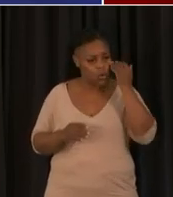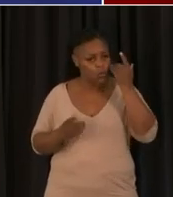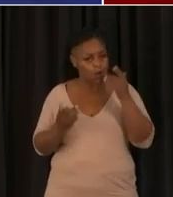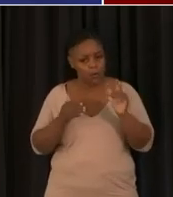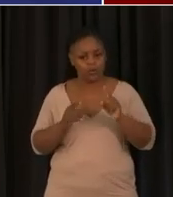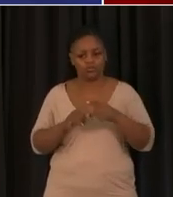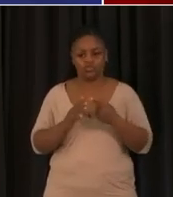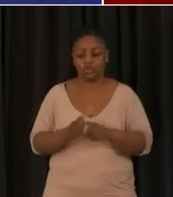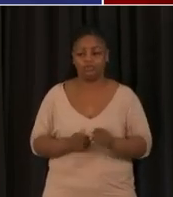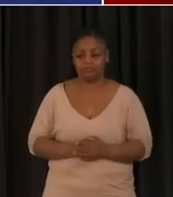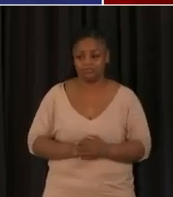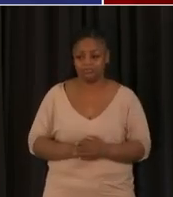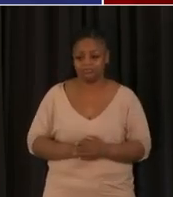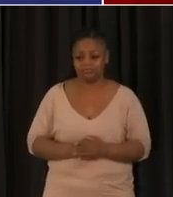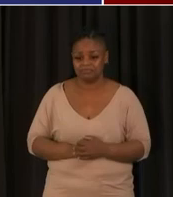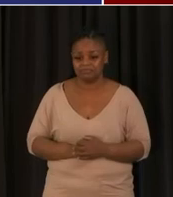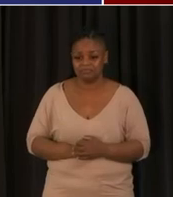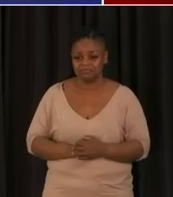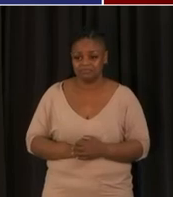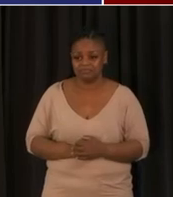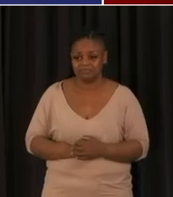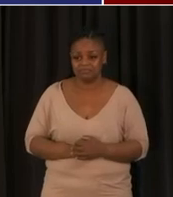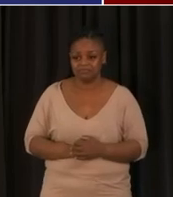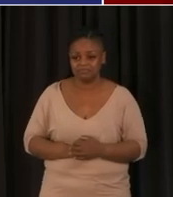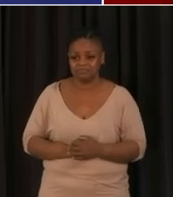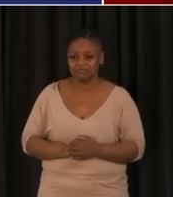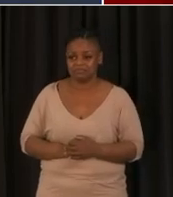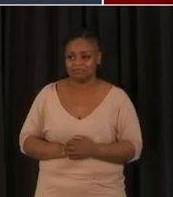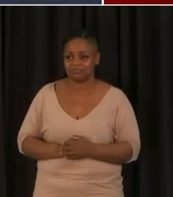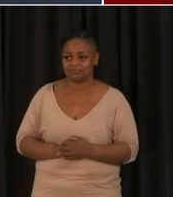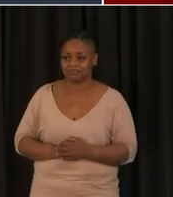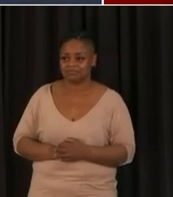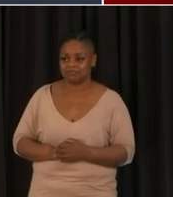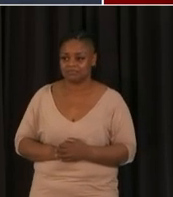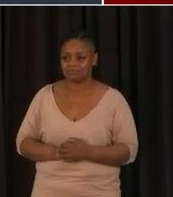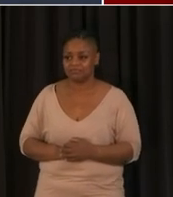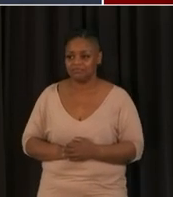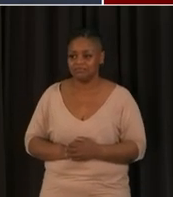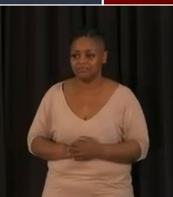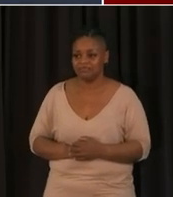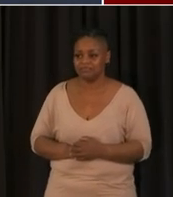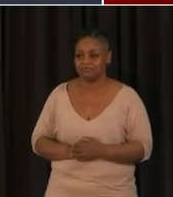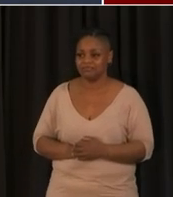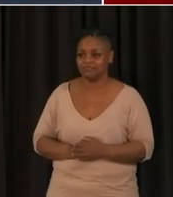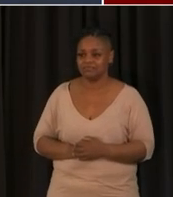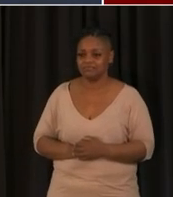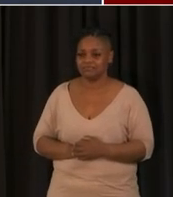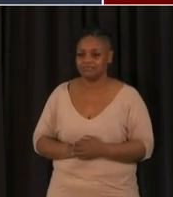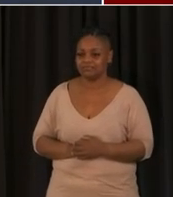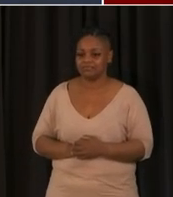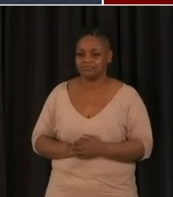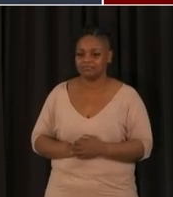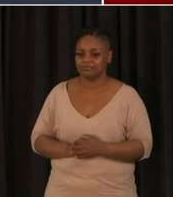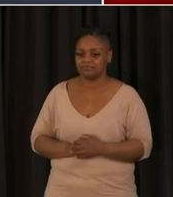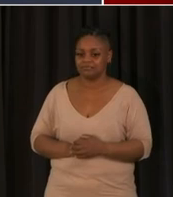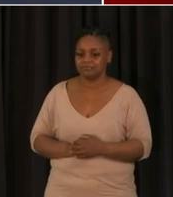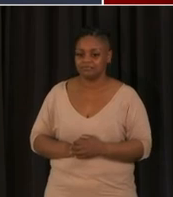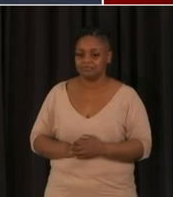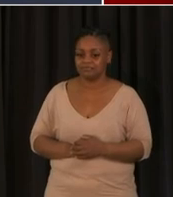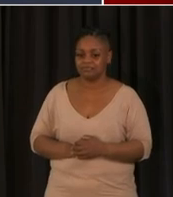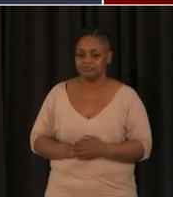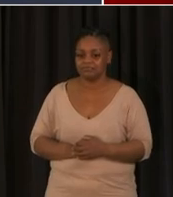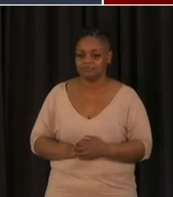it, that Ricardo can answer those questions and get you the necessary support that you need. So please reach out to him. Fantastic.